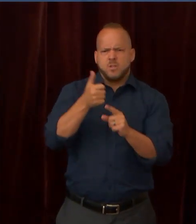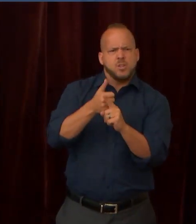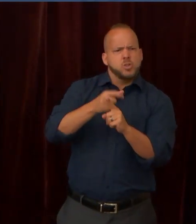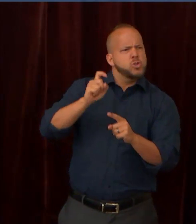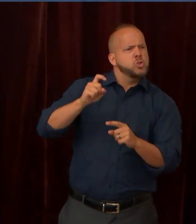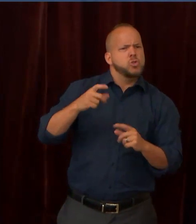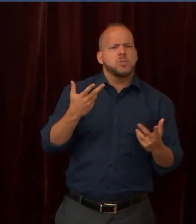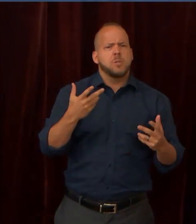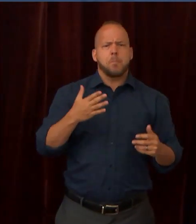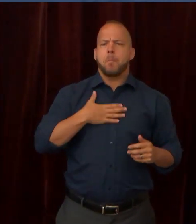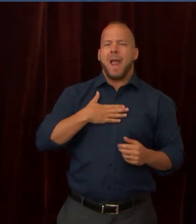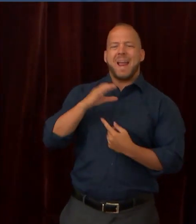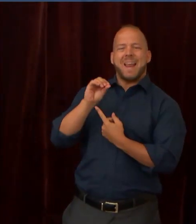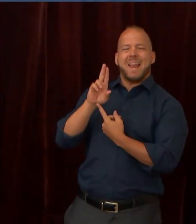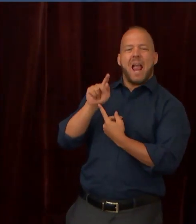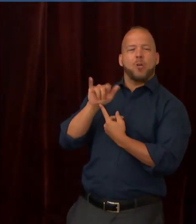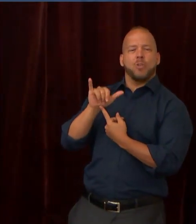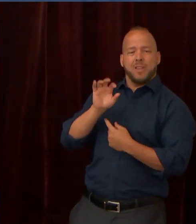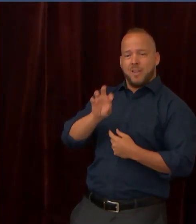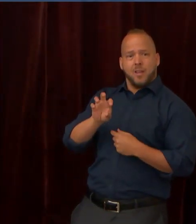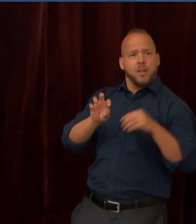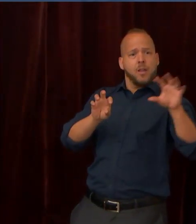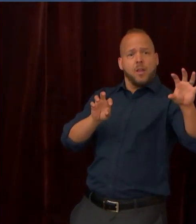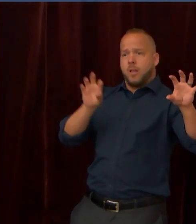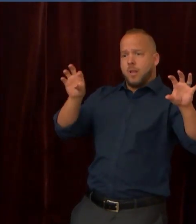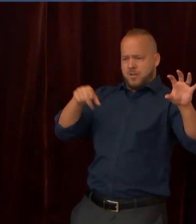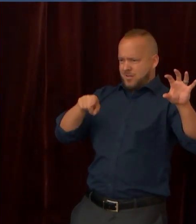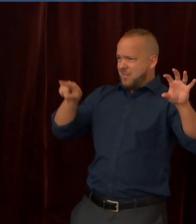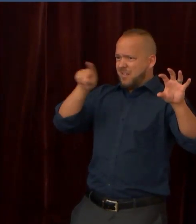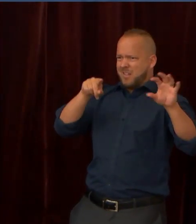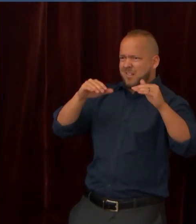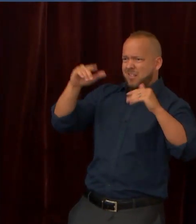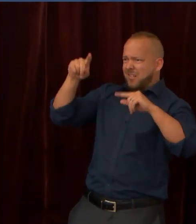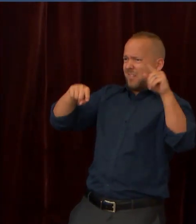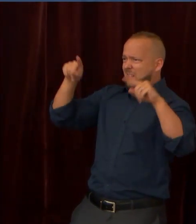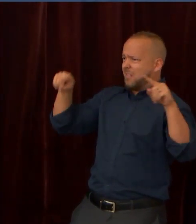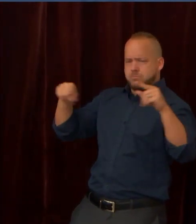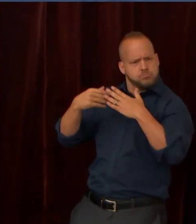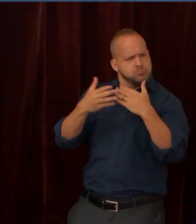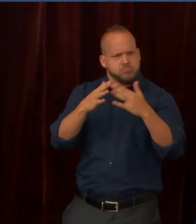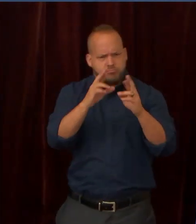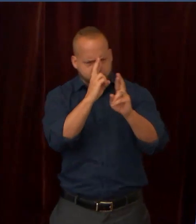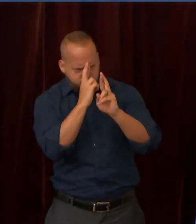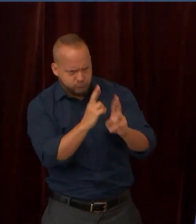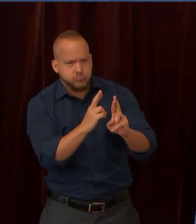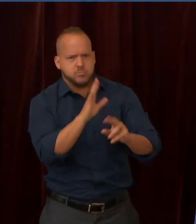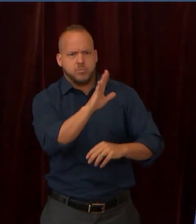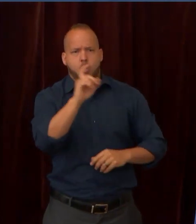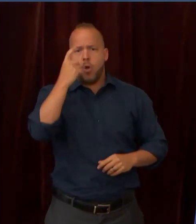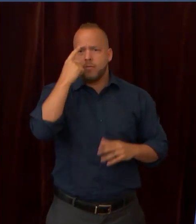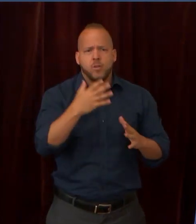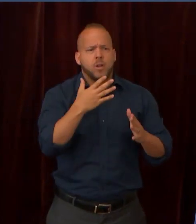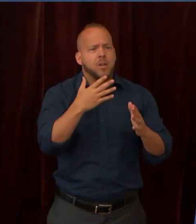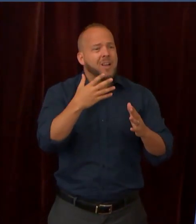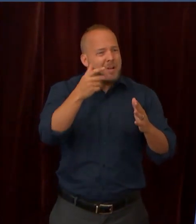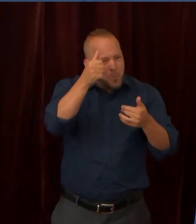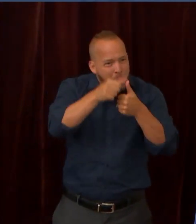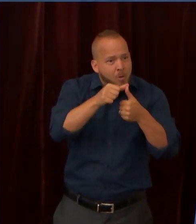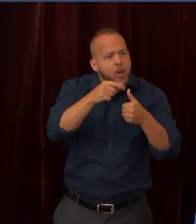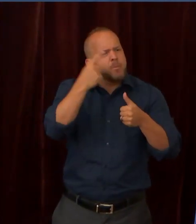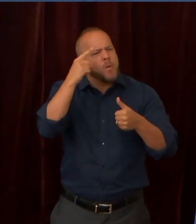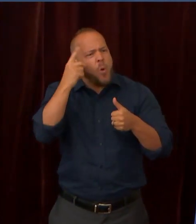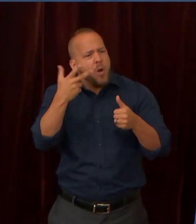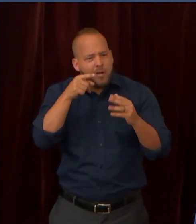best practices established by the scientific community so that our worshiping communities do not spread this virus